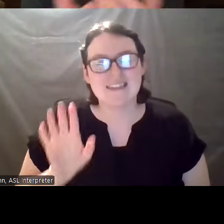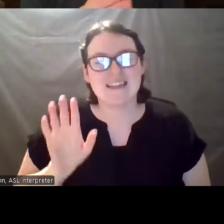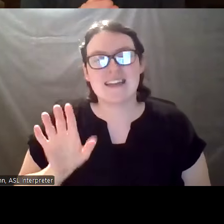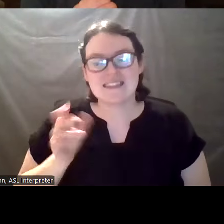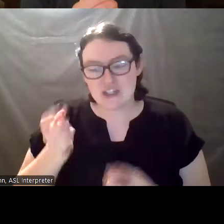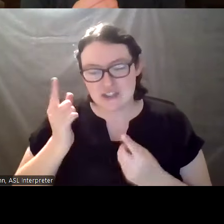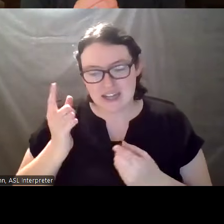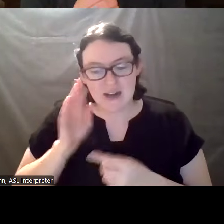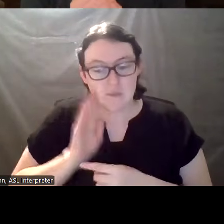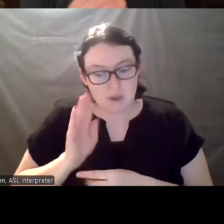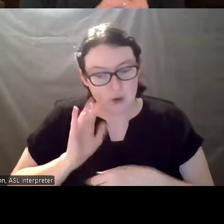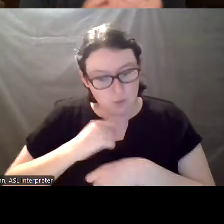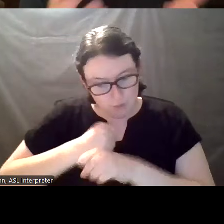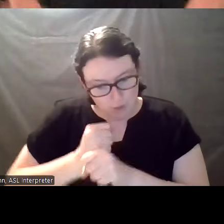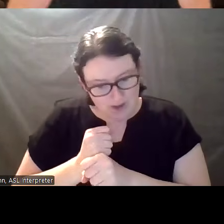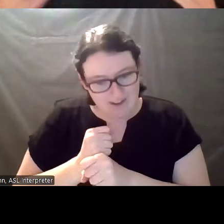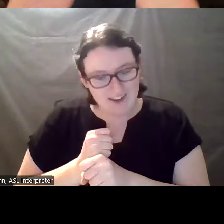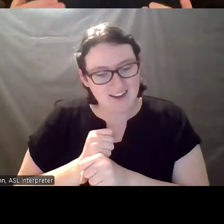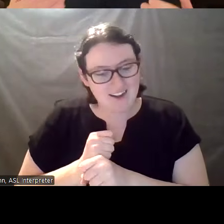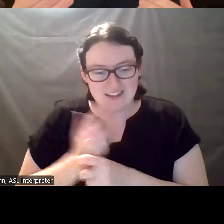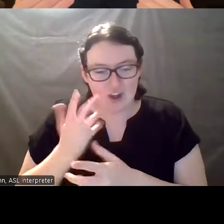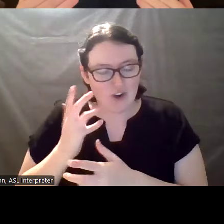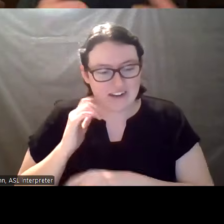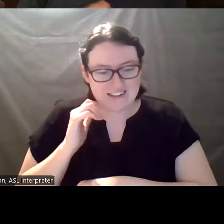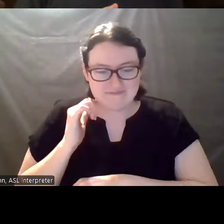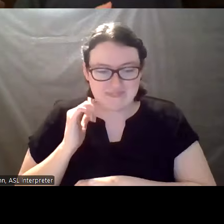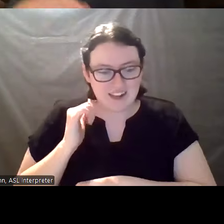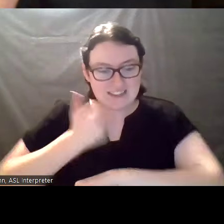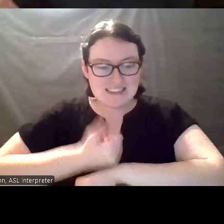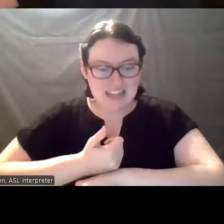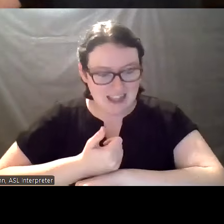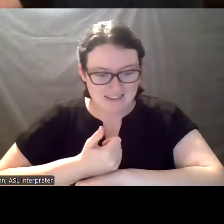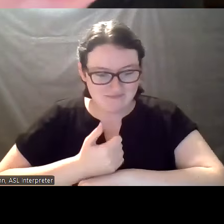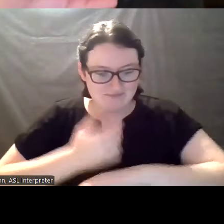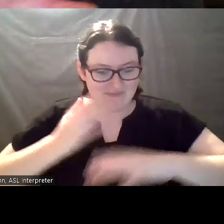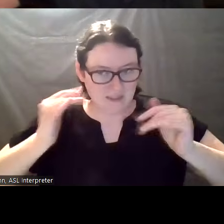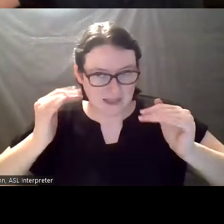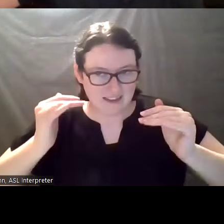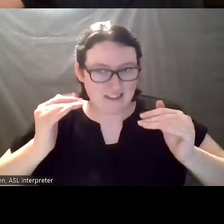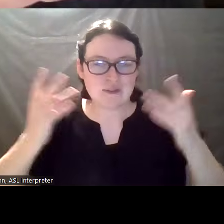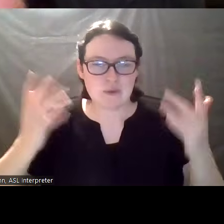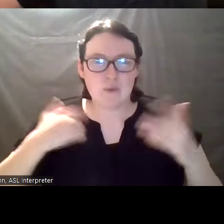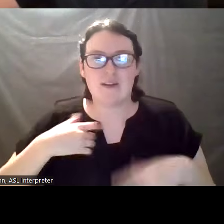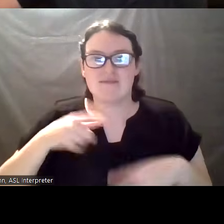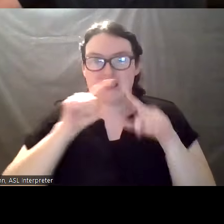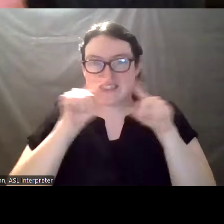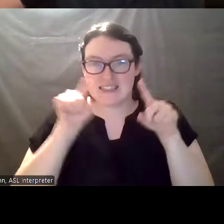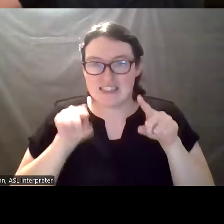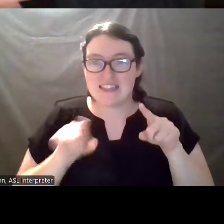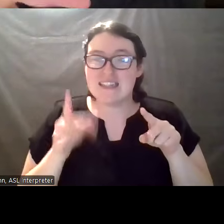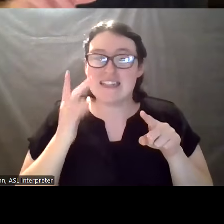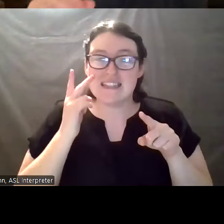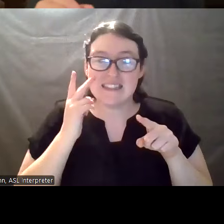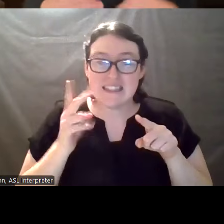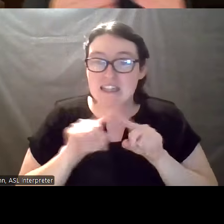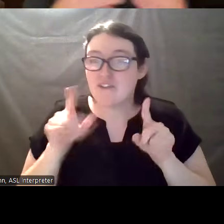how brewing worked in Mesopotamia that's coming through in this translation. And so the reason I've highlighted these in colors is just to allow you to sort of